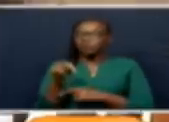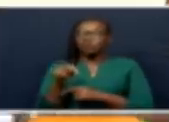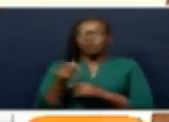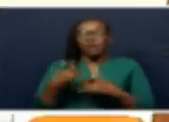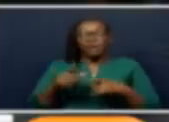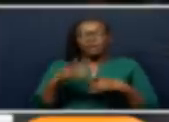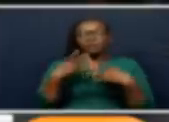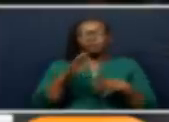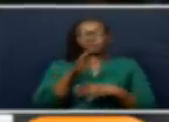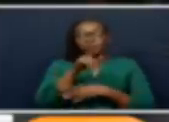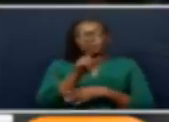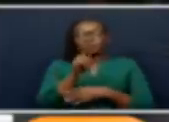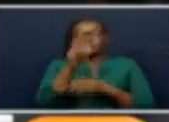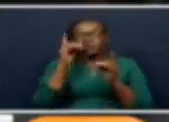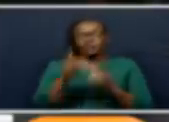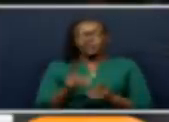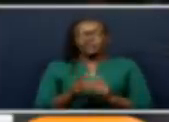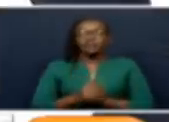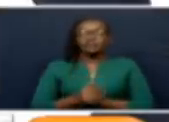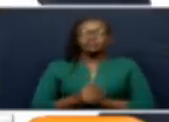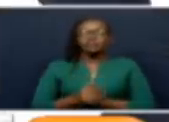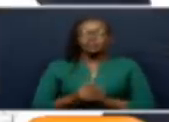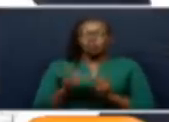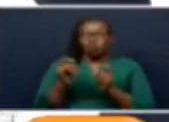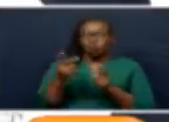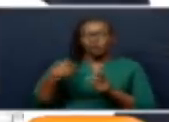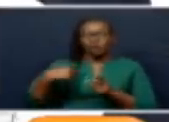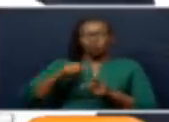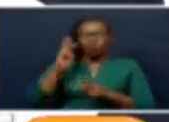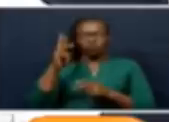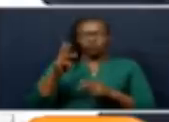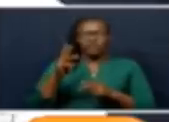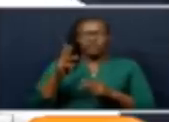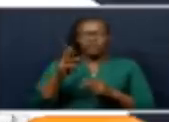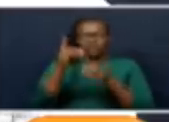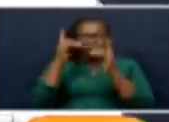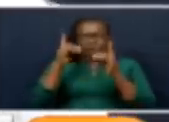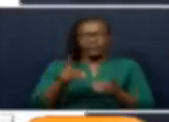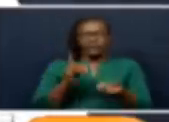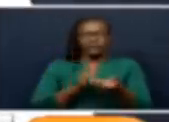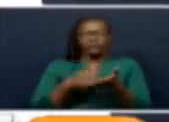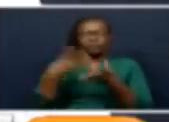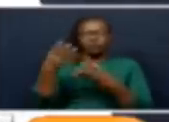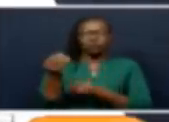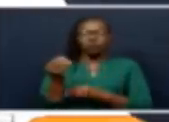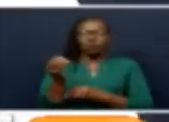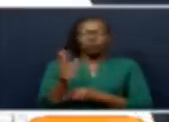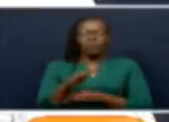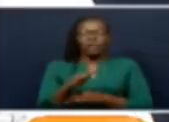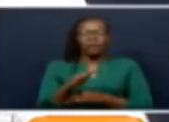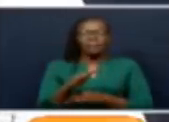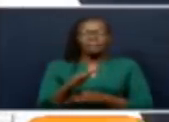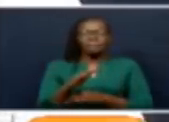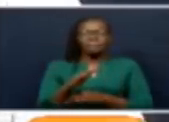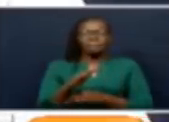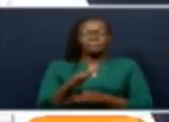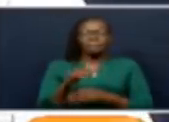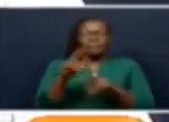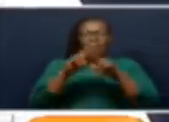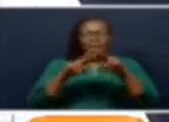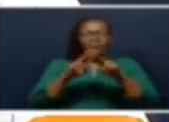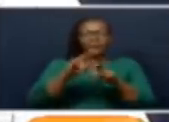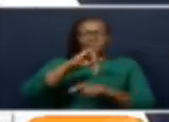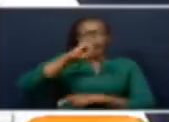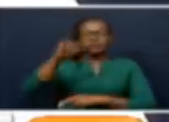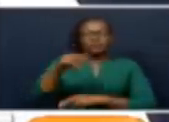people decide. Okay, we've decided to go for a break. Keep tweeting at Atwoli Francis, at Kwenanga Jeff, at Citizen TV Kenya. Hashtag is